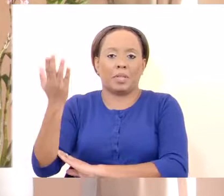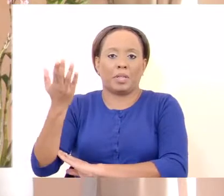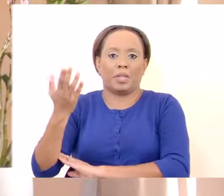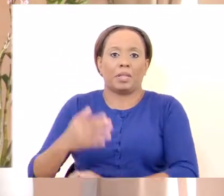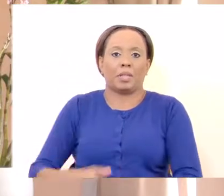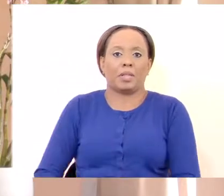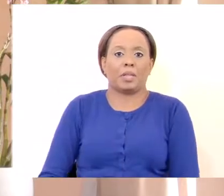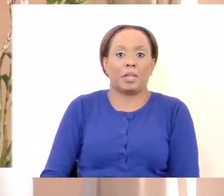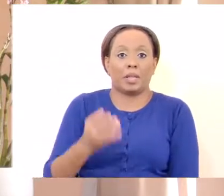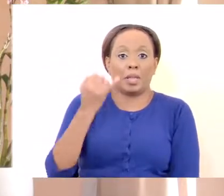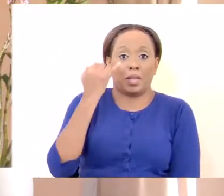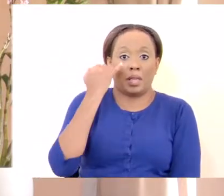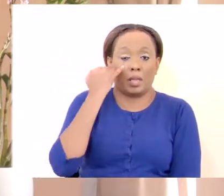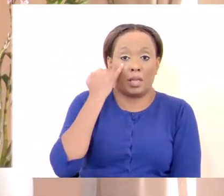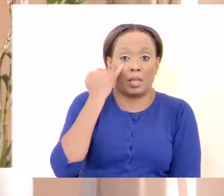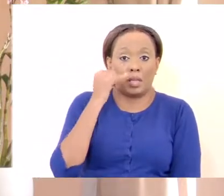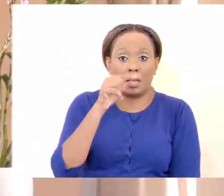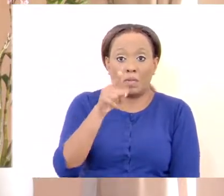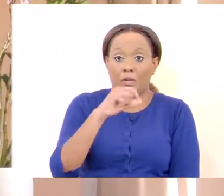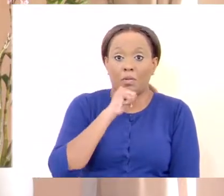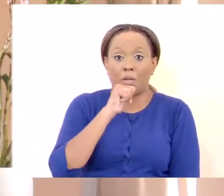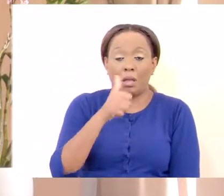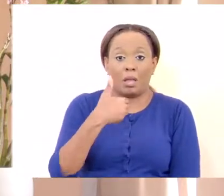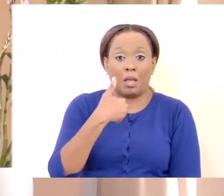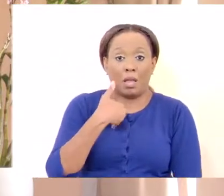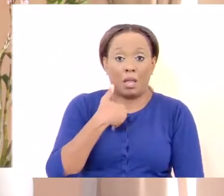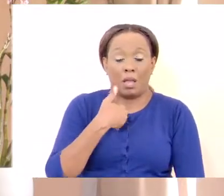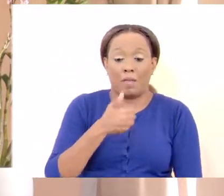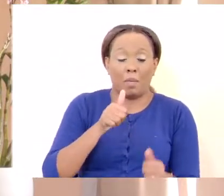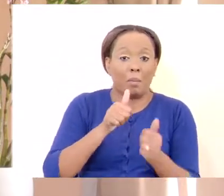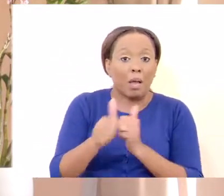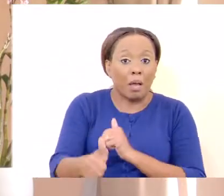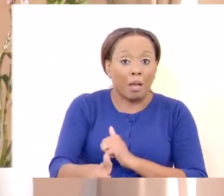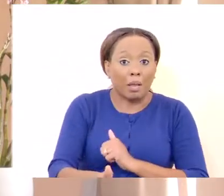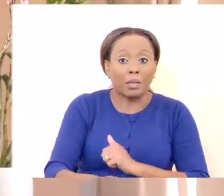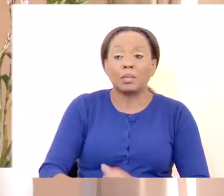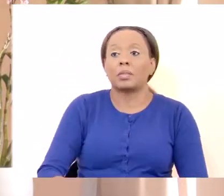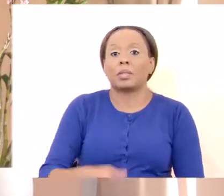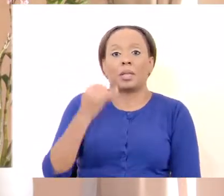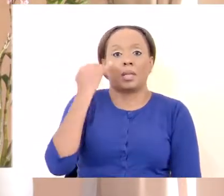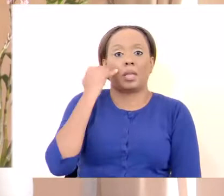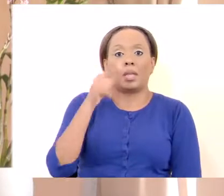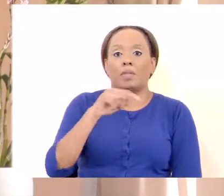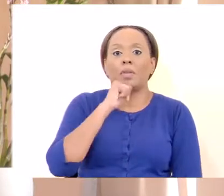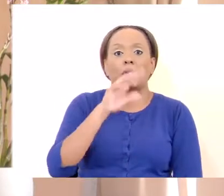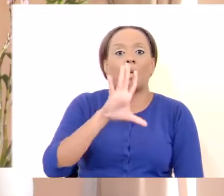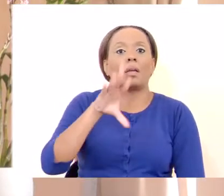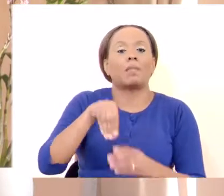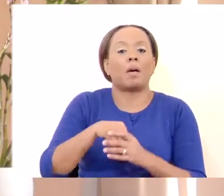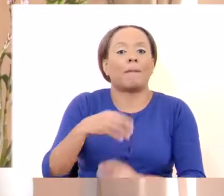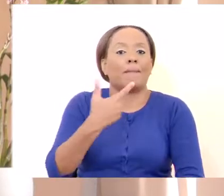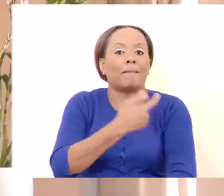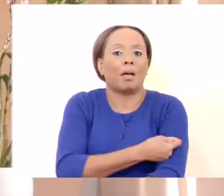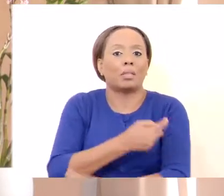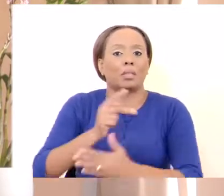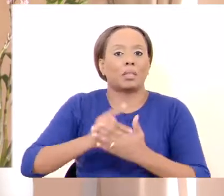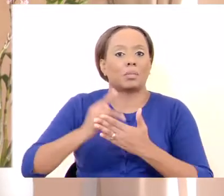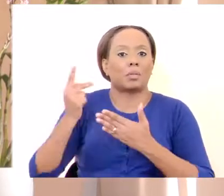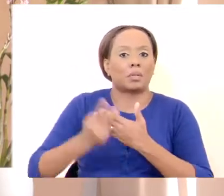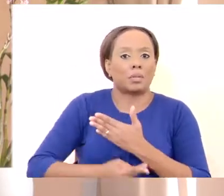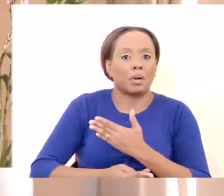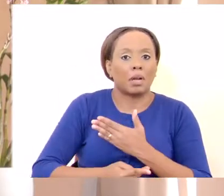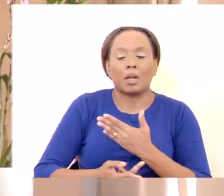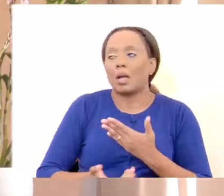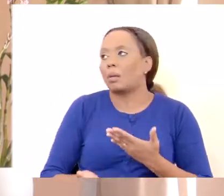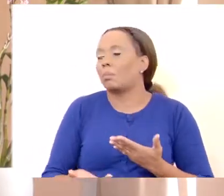in possession of the appropriate pass or not involved in the vaccination exercise either as a